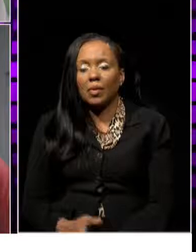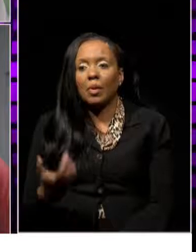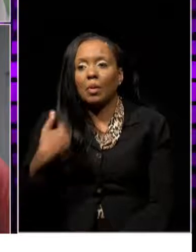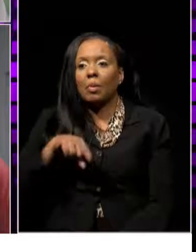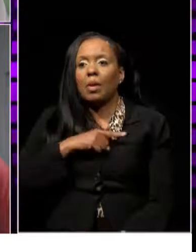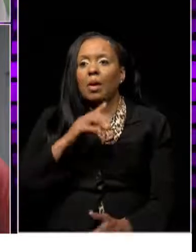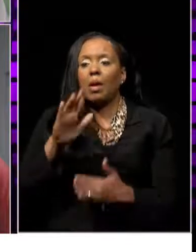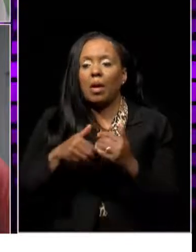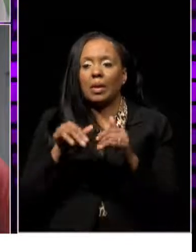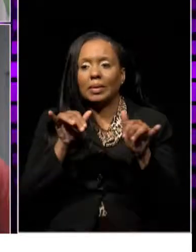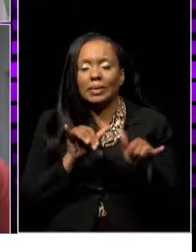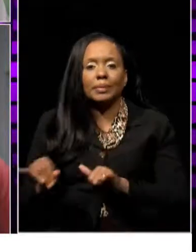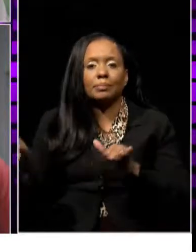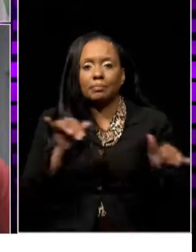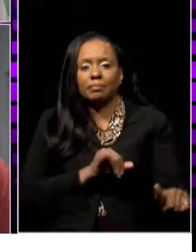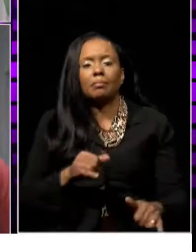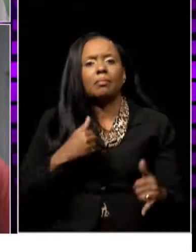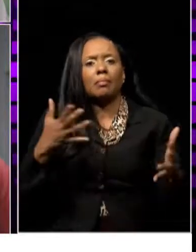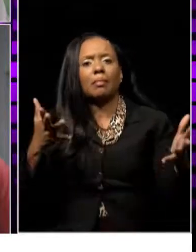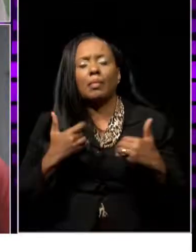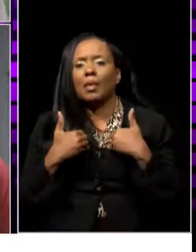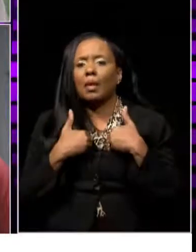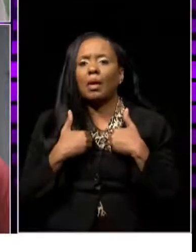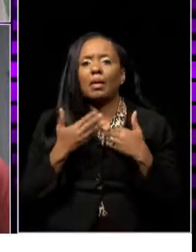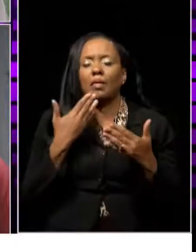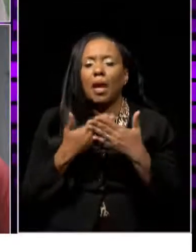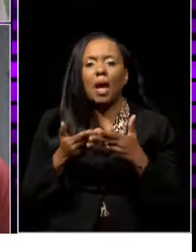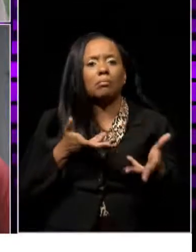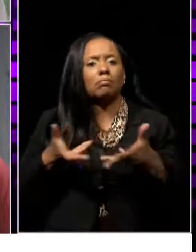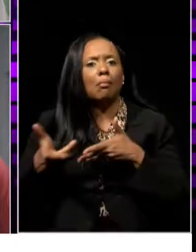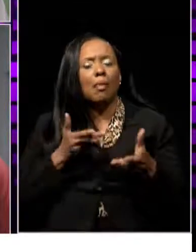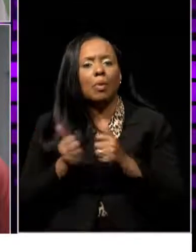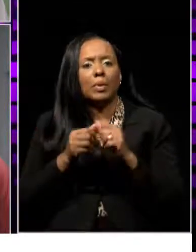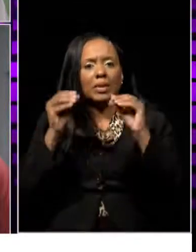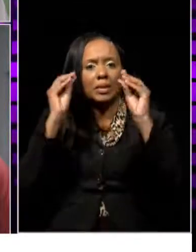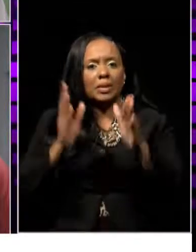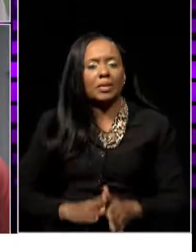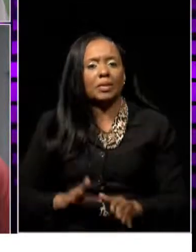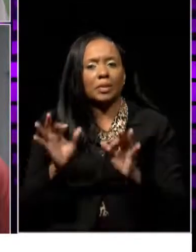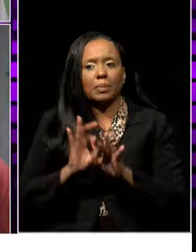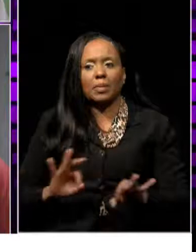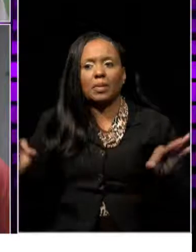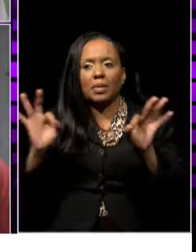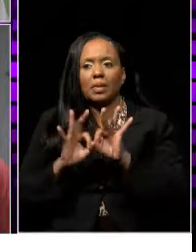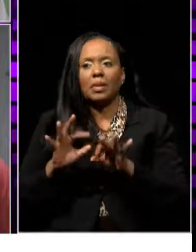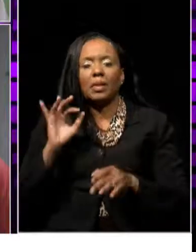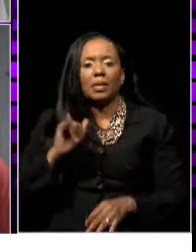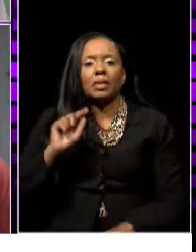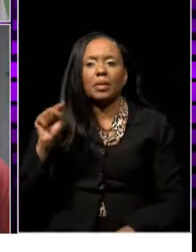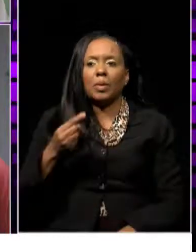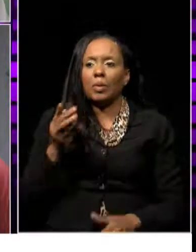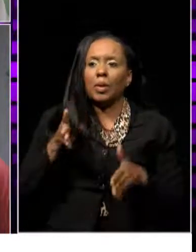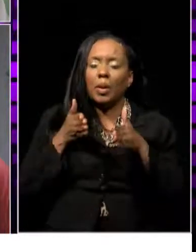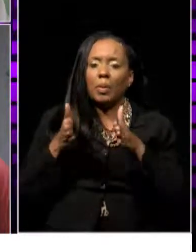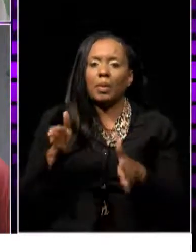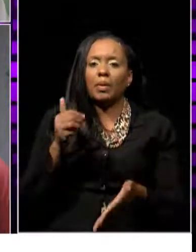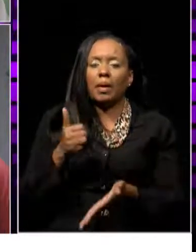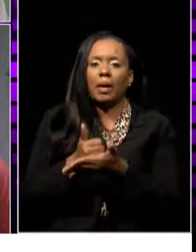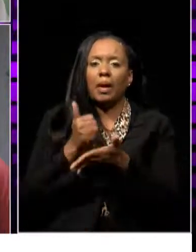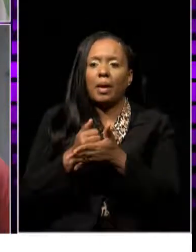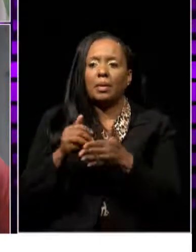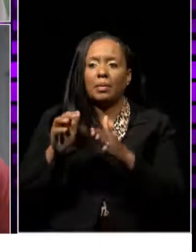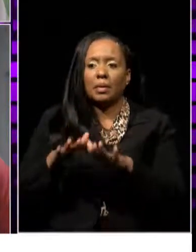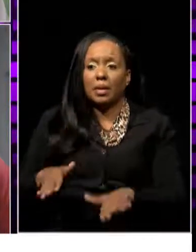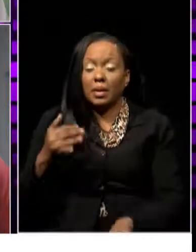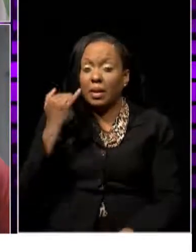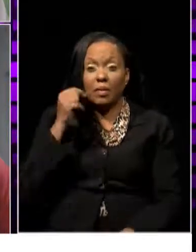that having a rapport with the teachers as a parent is extremely important, because that's the only way that we can collectively help our children. Even if you don't like the